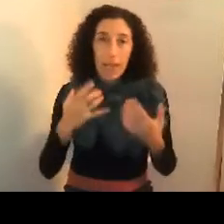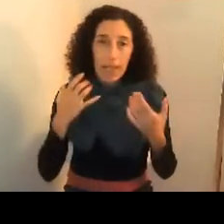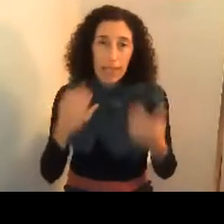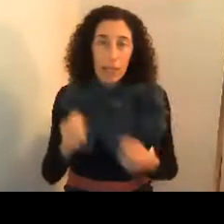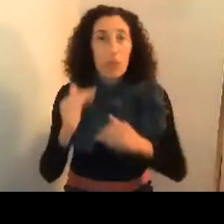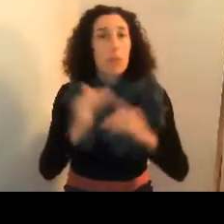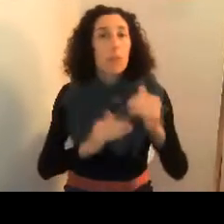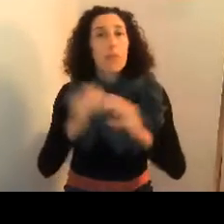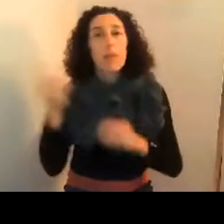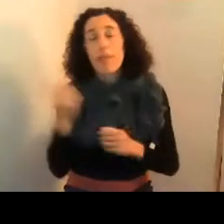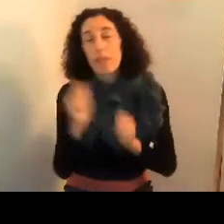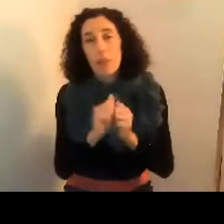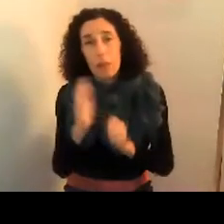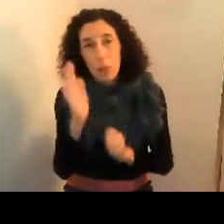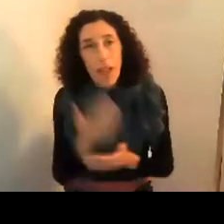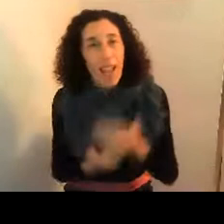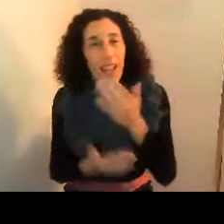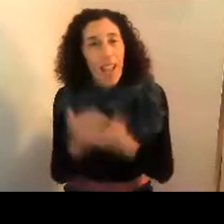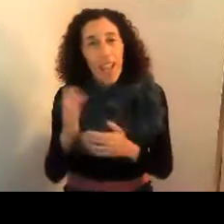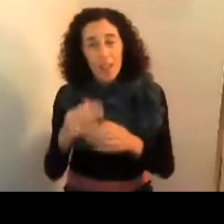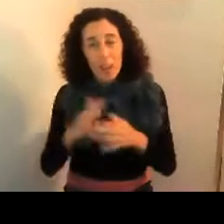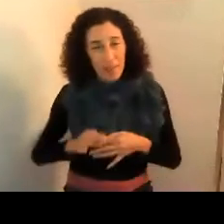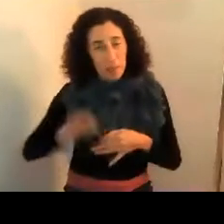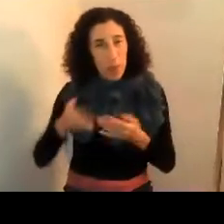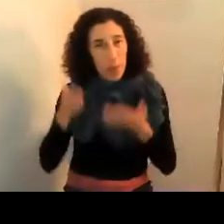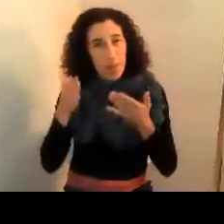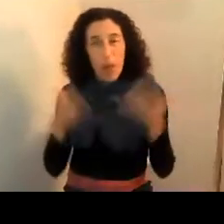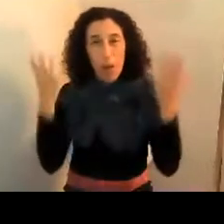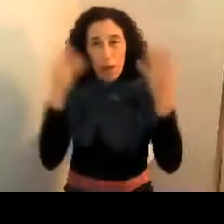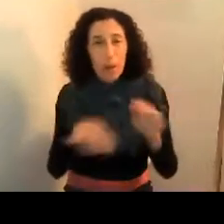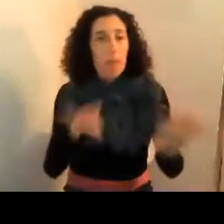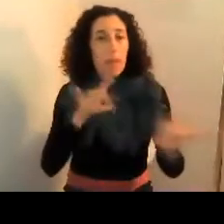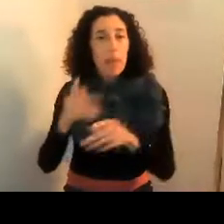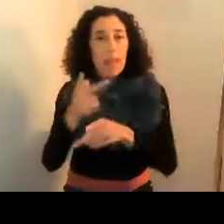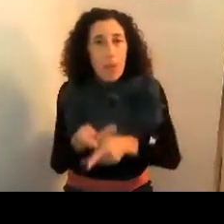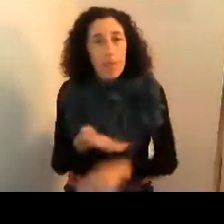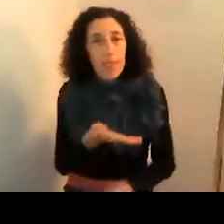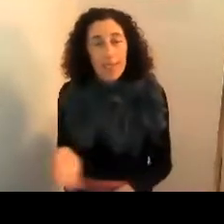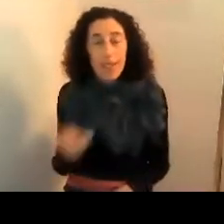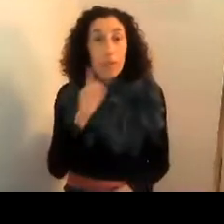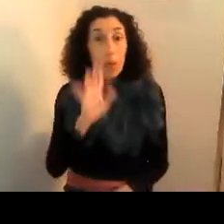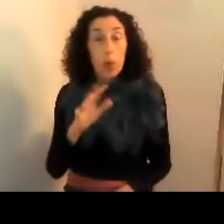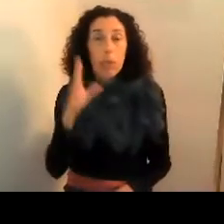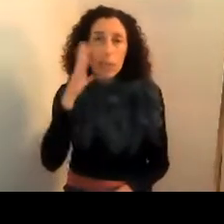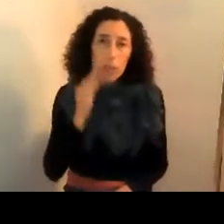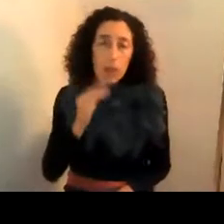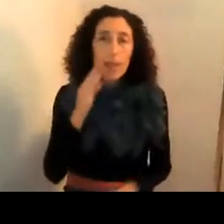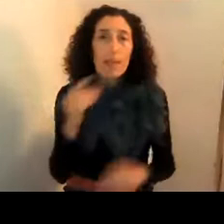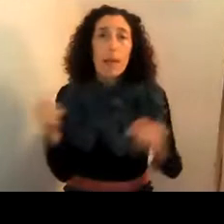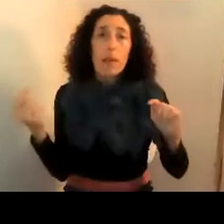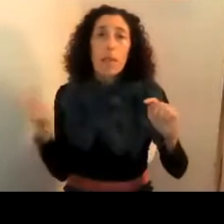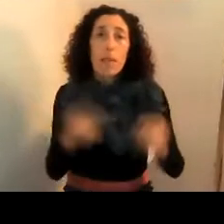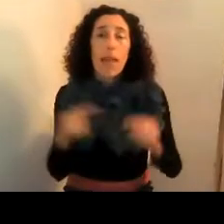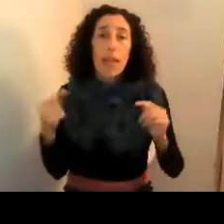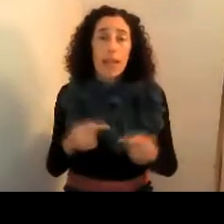about something, there is an altar that's holding space for our experience, our pain, our joy, our